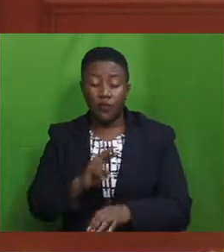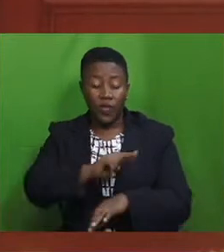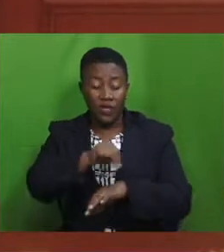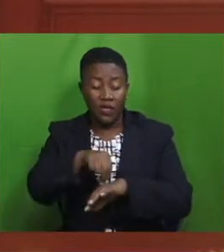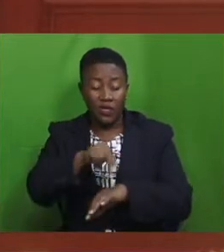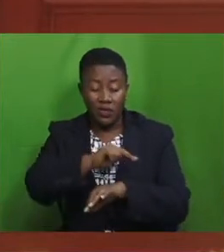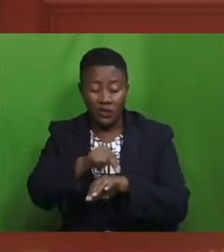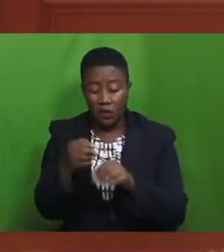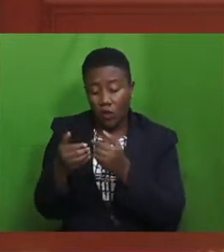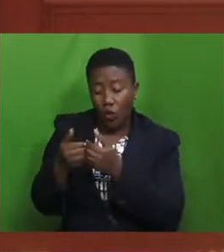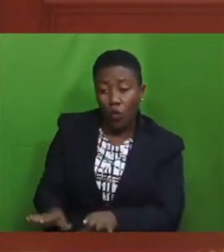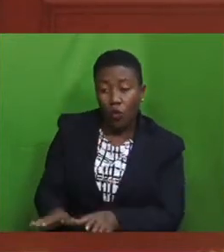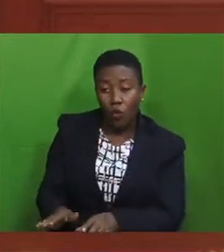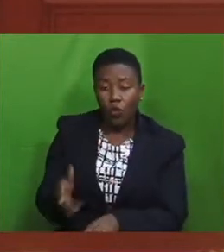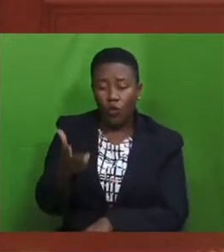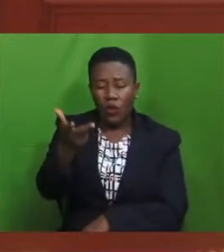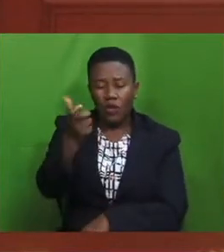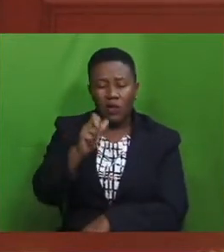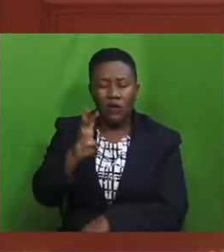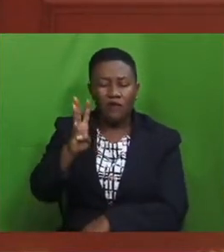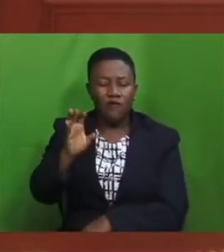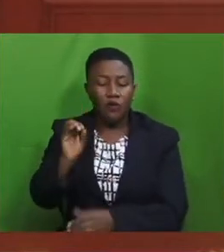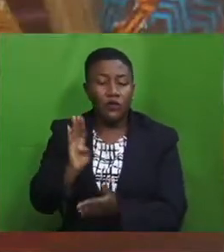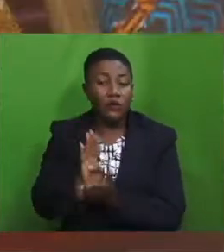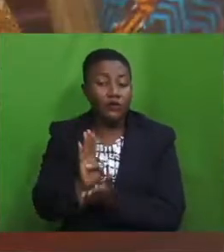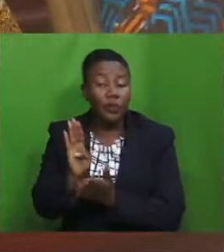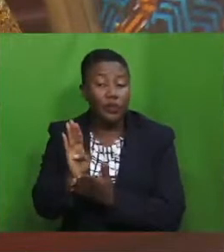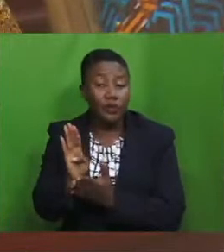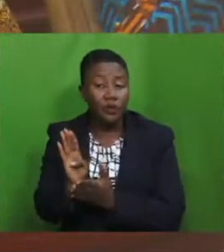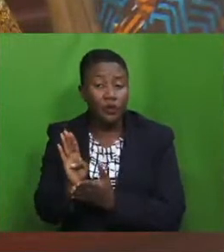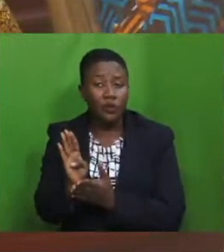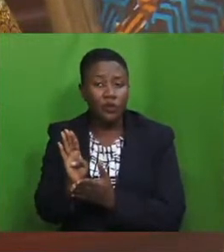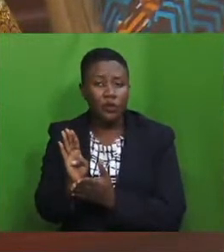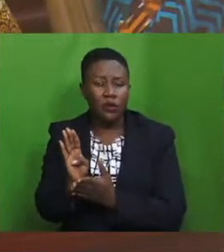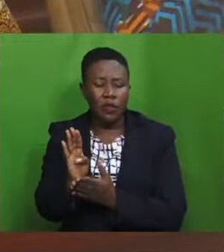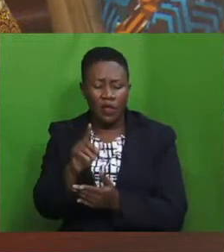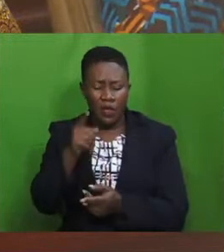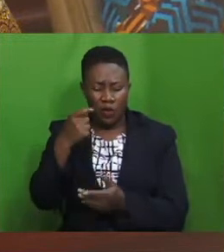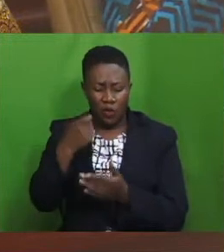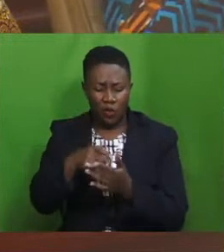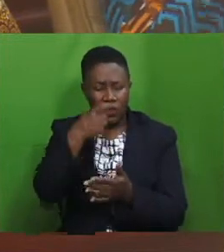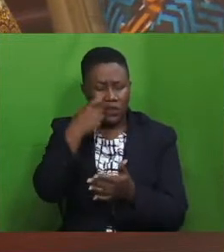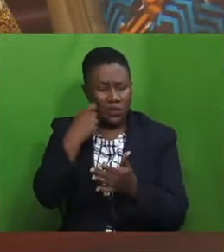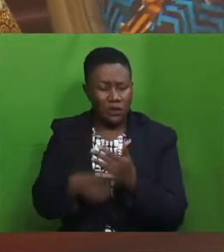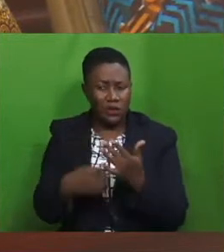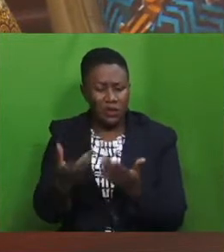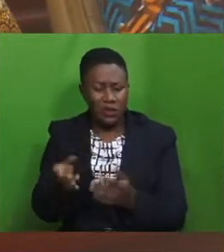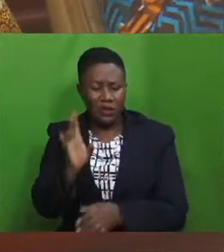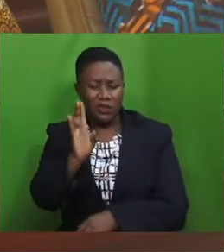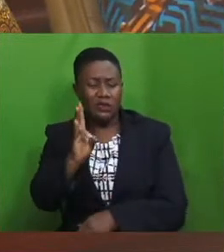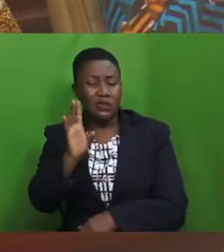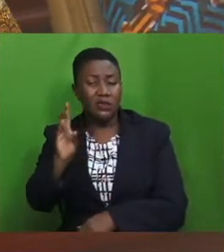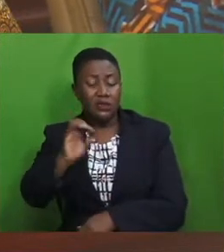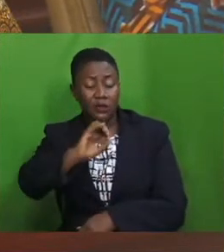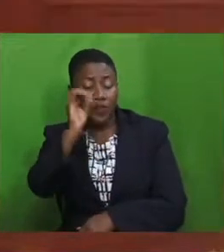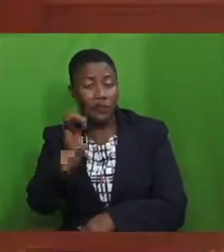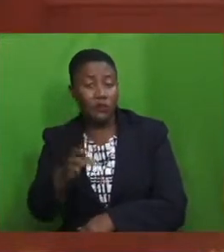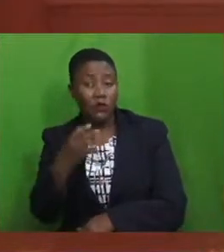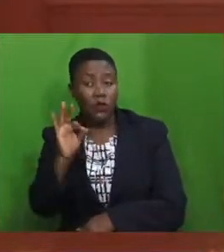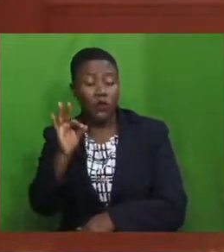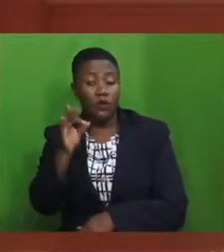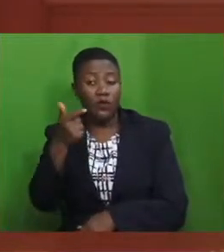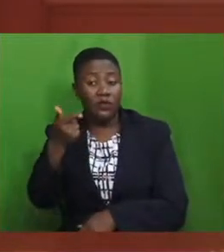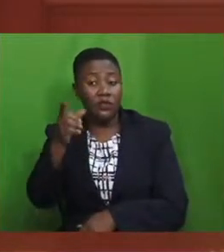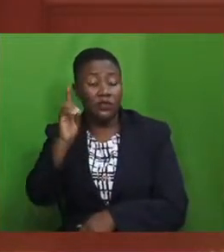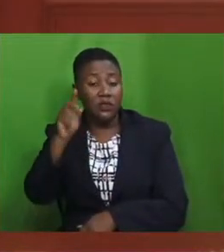some 340 billion. In their estimation, 77% of GDP. In